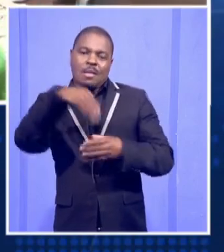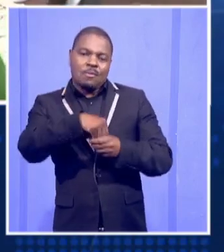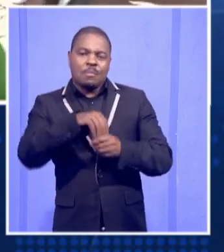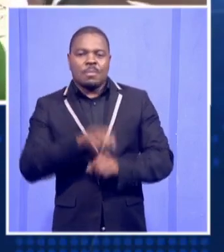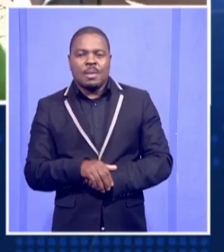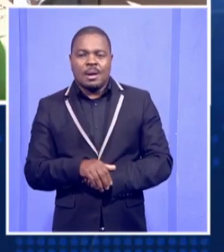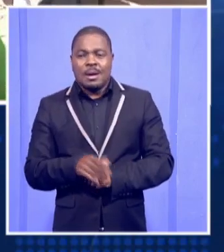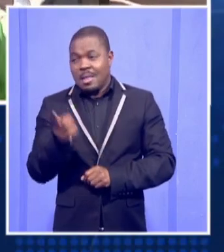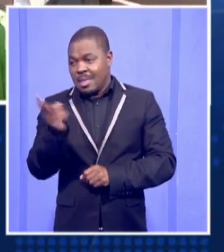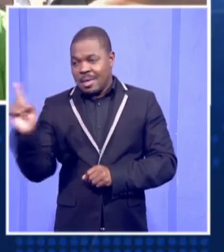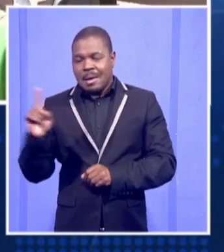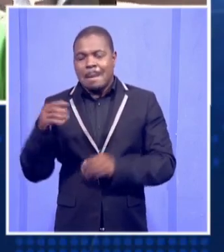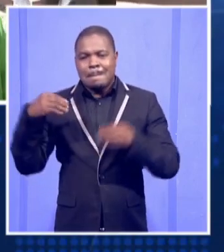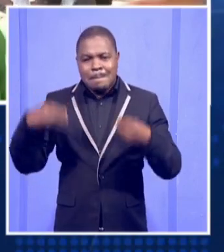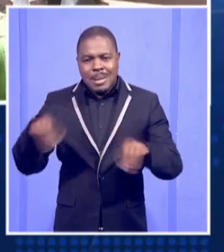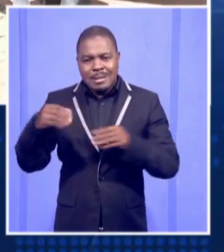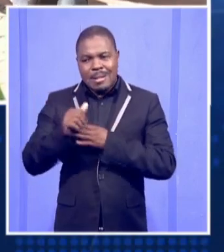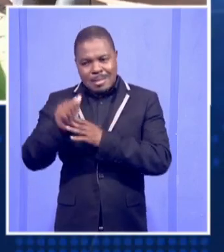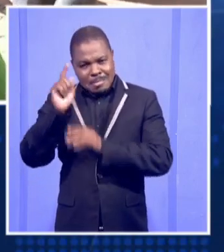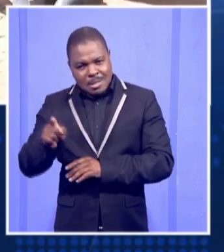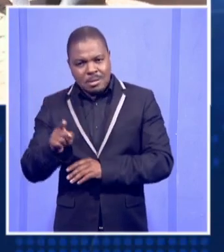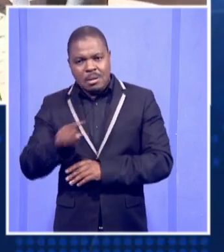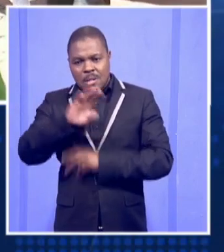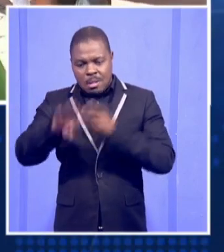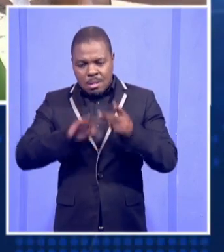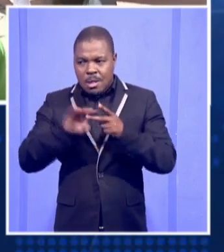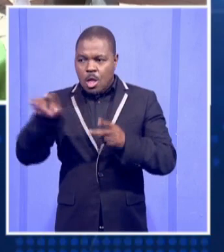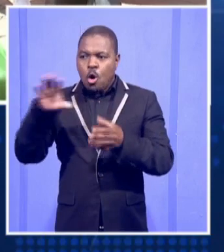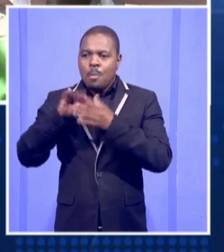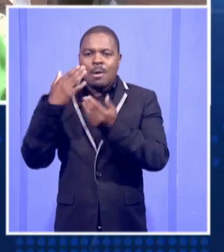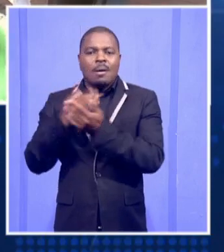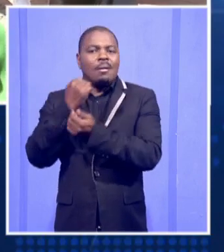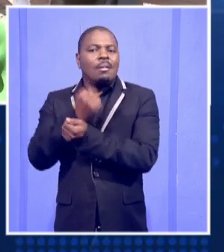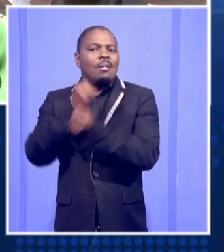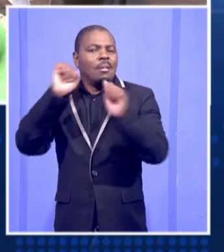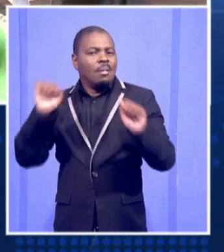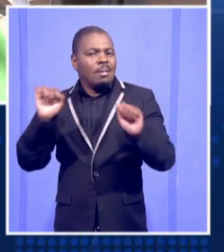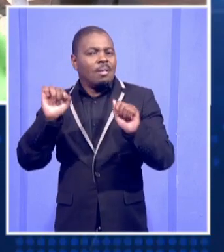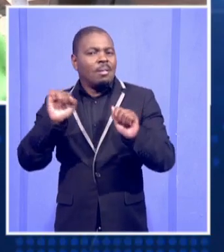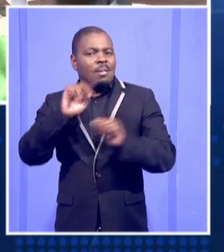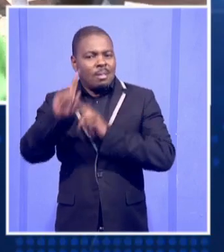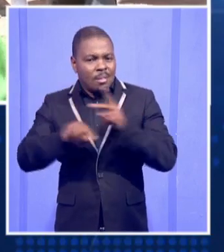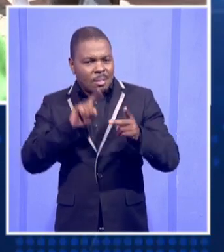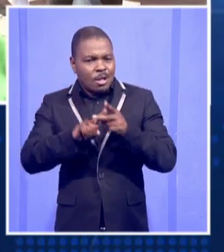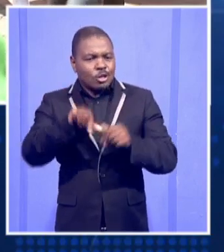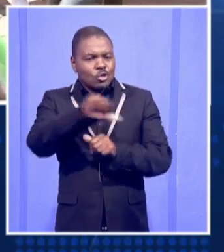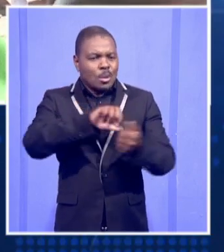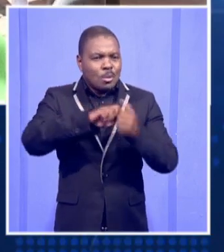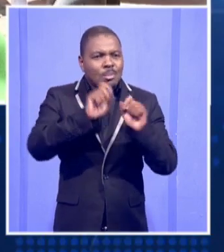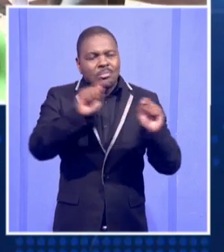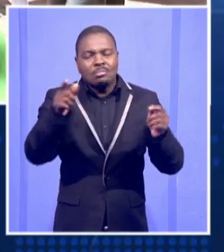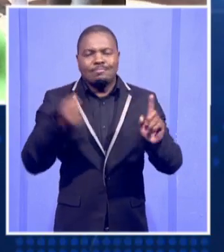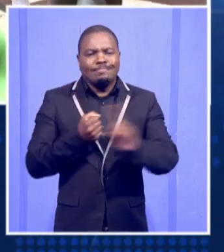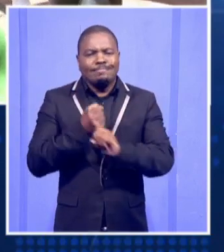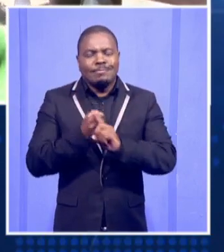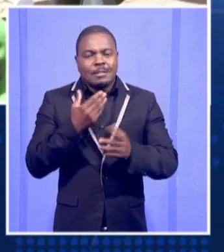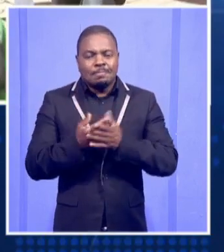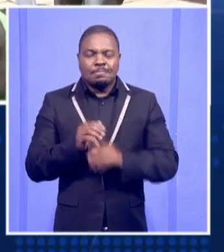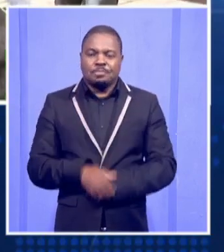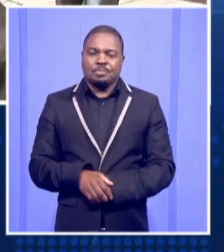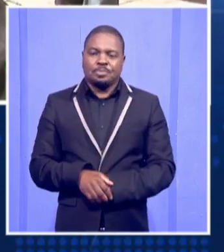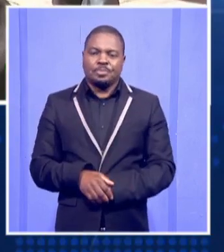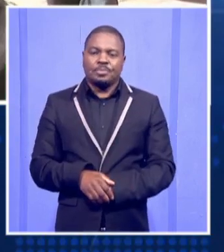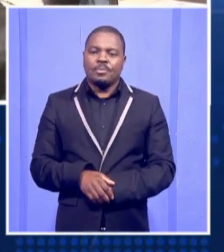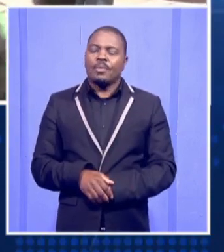that must lead those businesses so that they can be liberated at home and be able to fight against the social ills I mentioned earlier. Thank you very